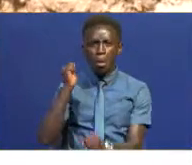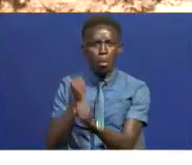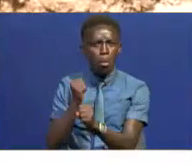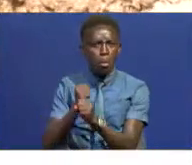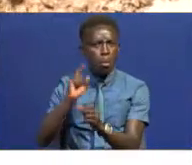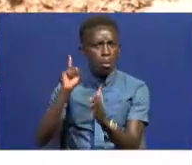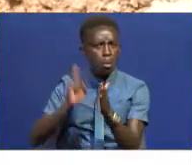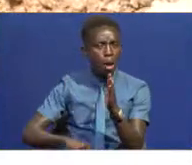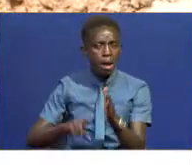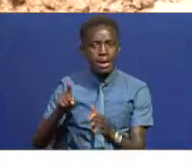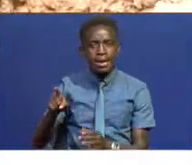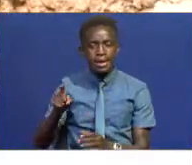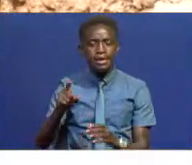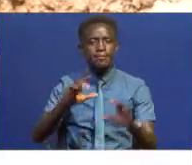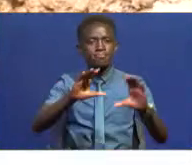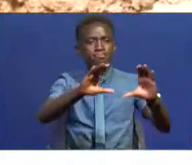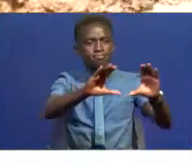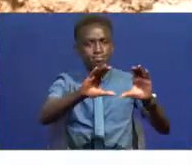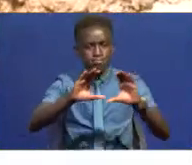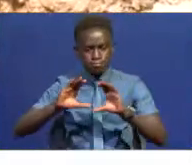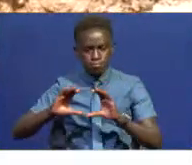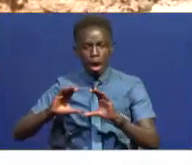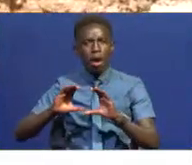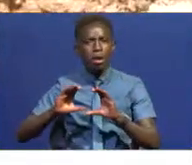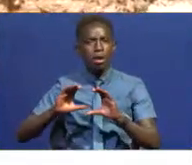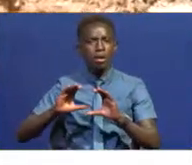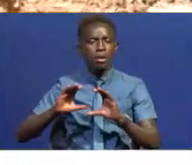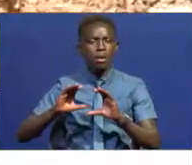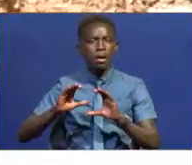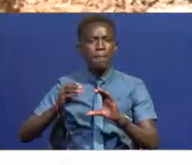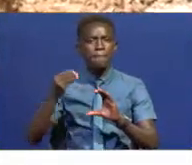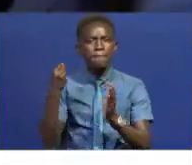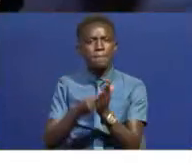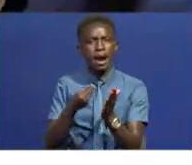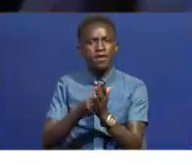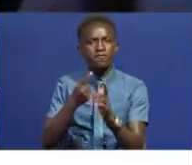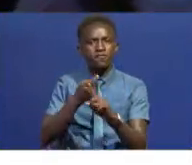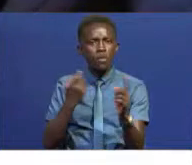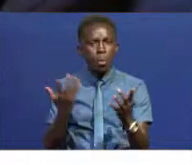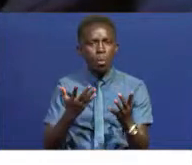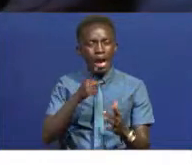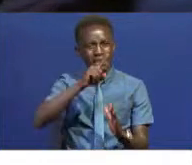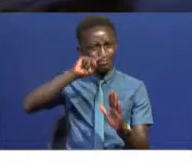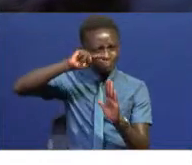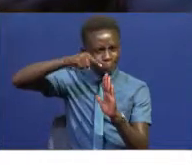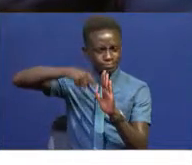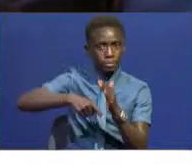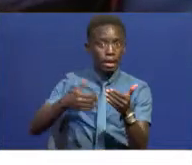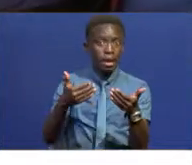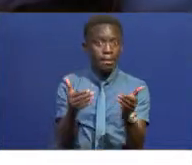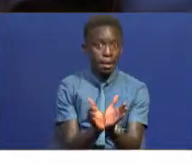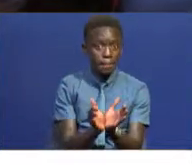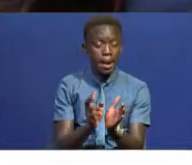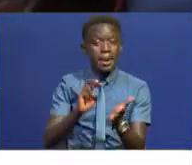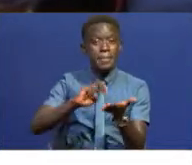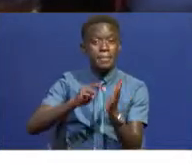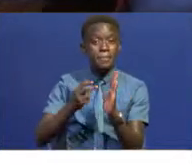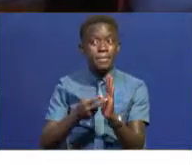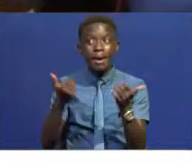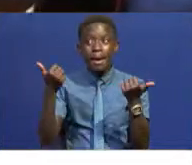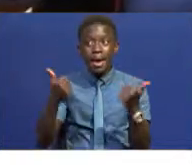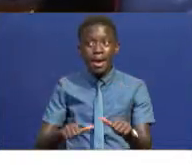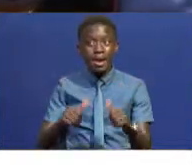some monetary allocations from the mining company. And therefore, any company that is doing value